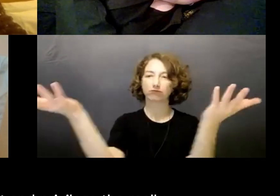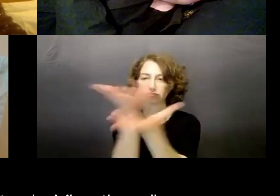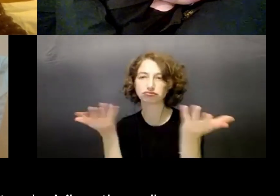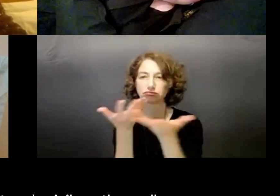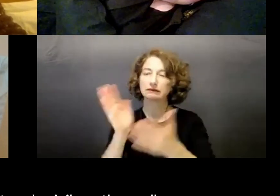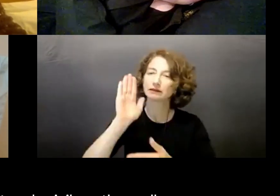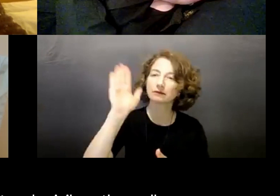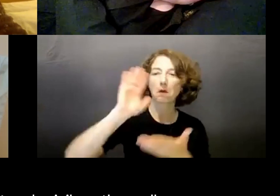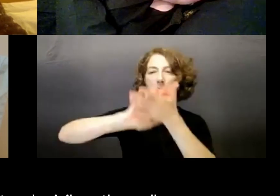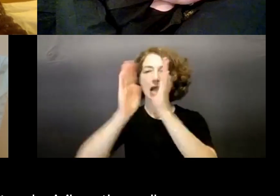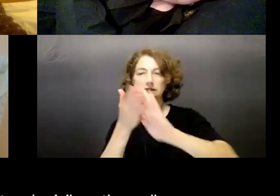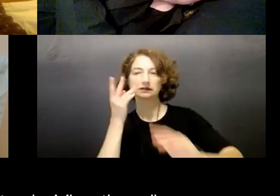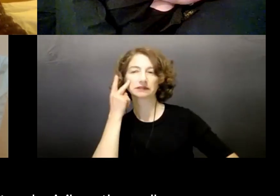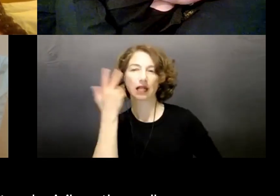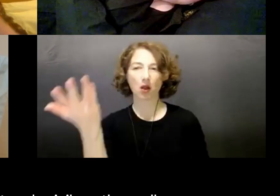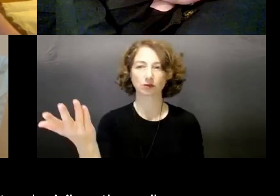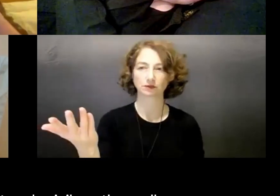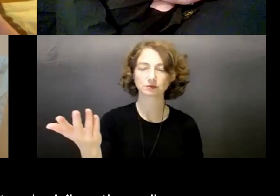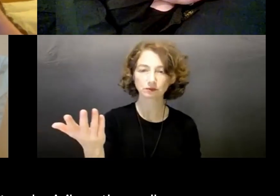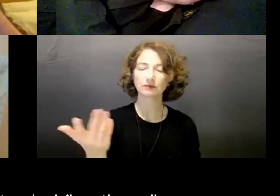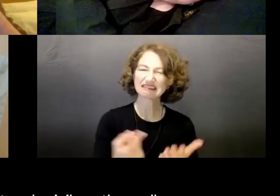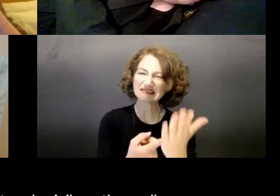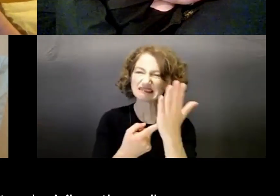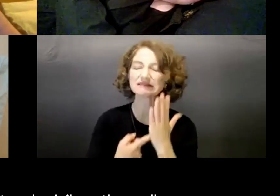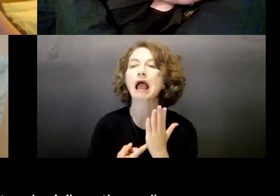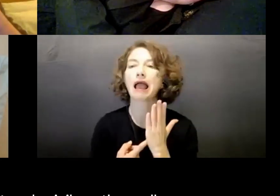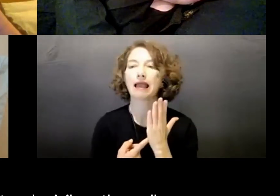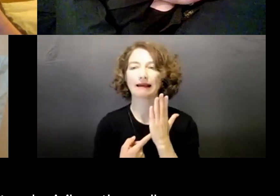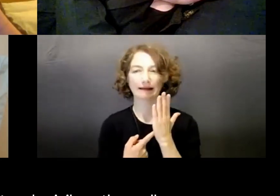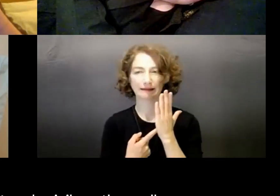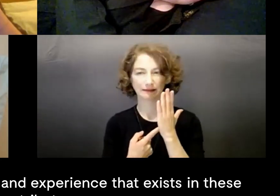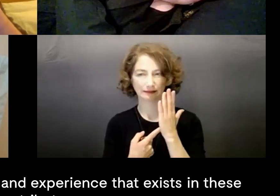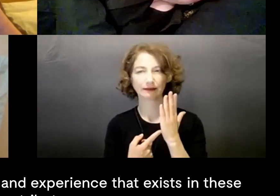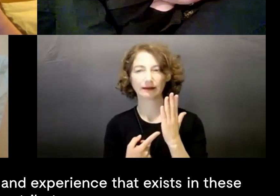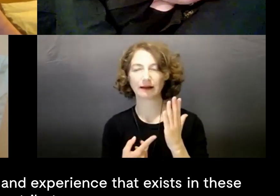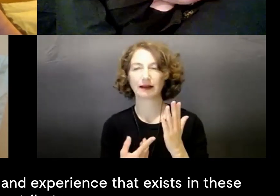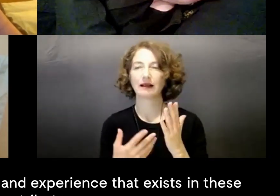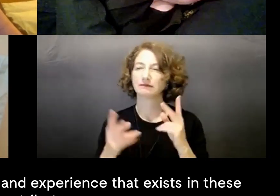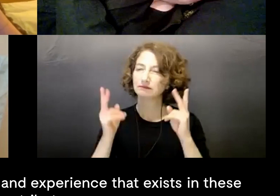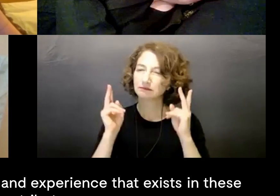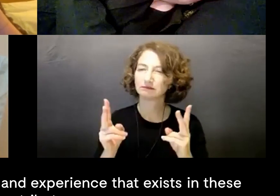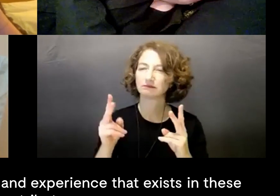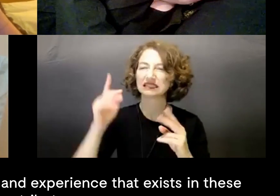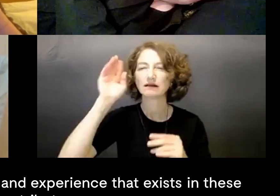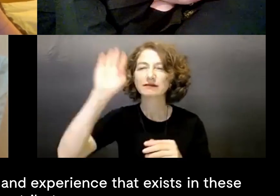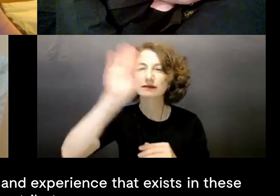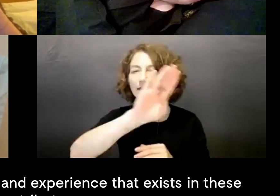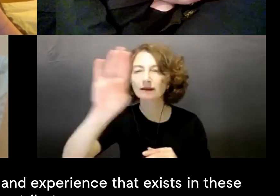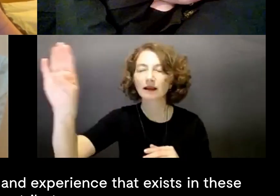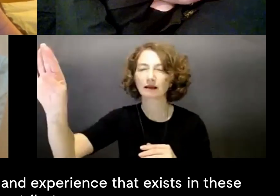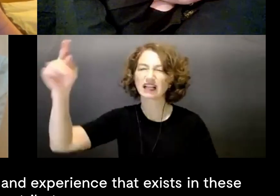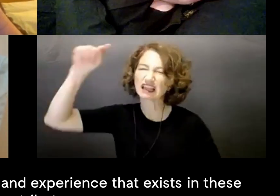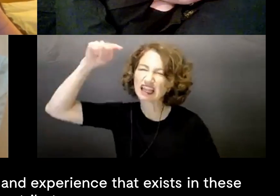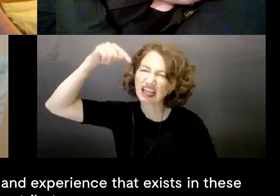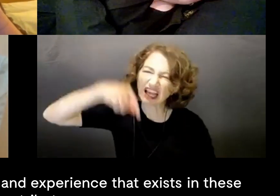practice and to highlight and privilege the depth of knowledge and experience that